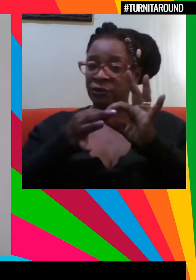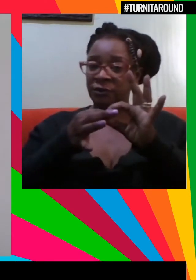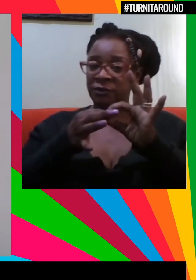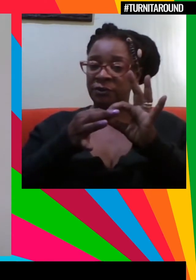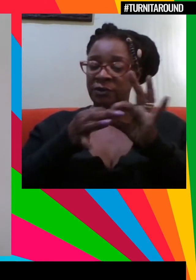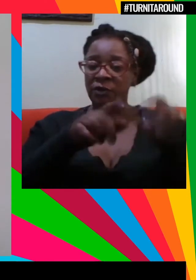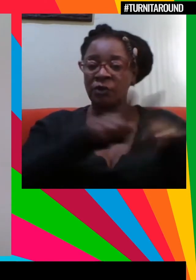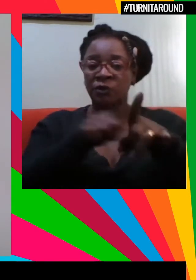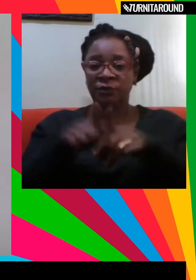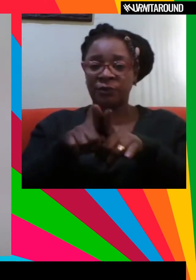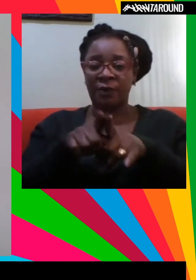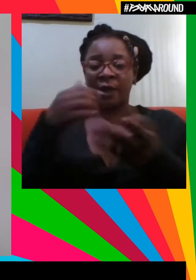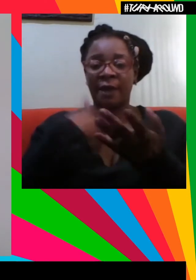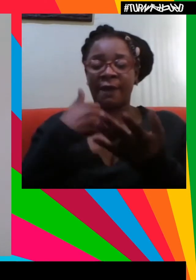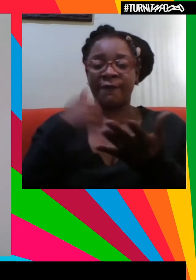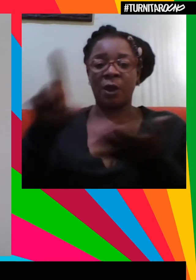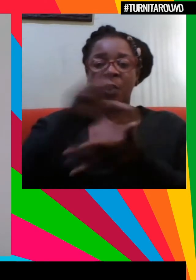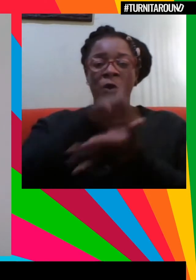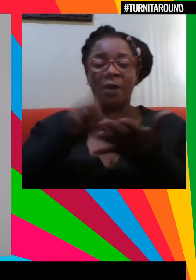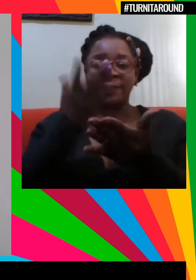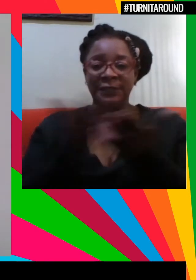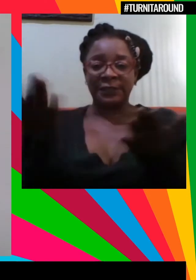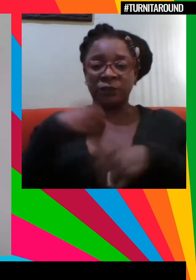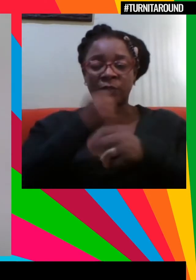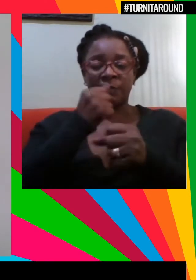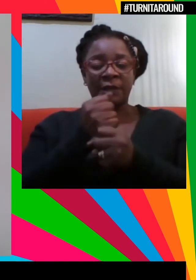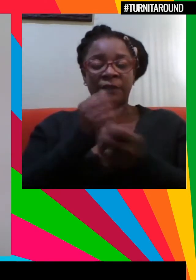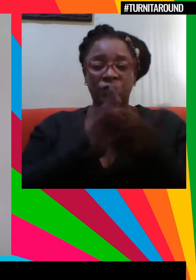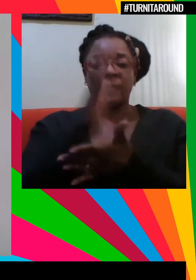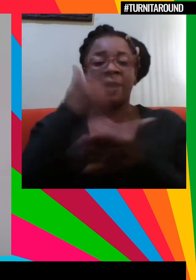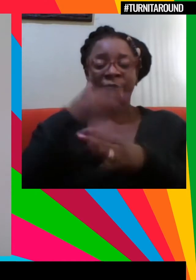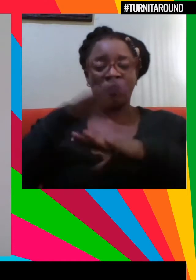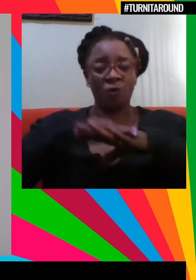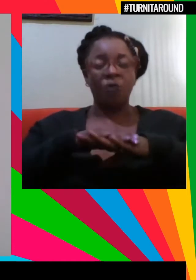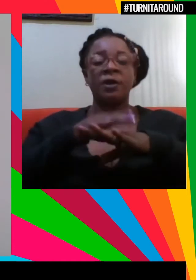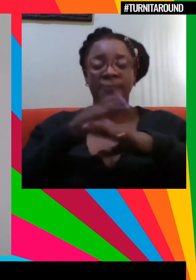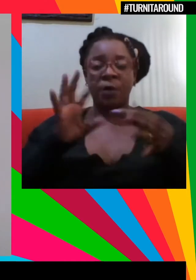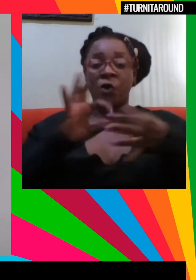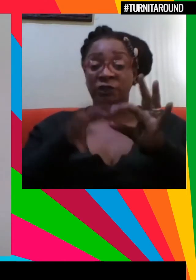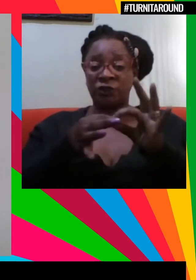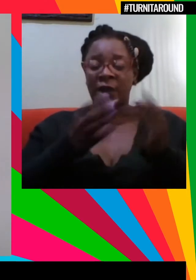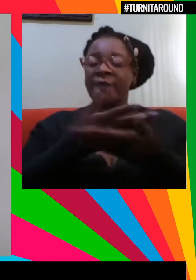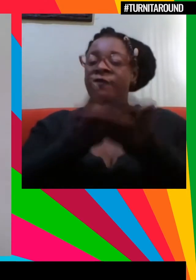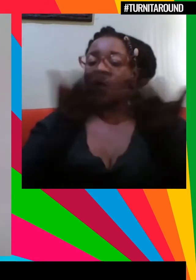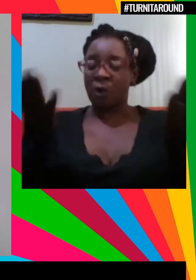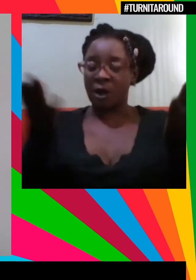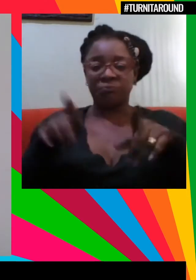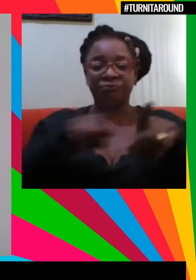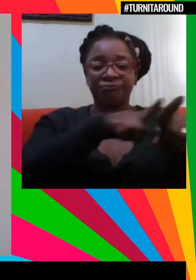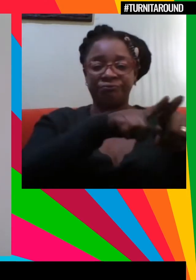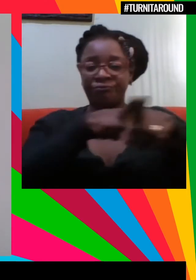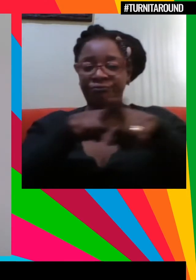and the local facility to make sure that they have a good connection, that everyone is on the same page to make sure that the network is